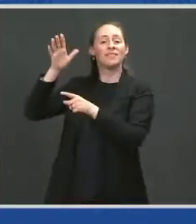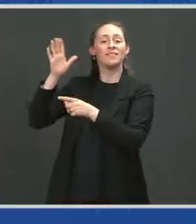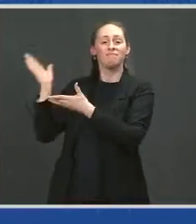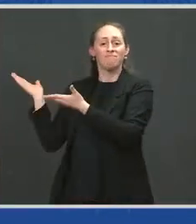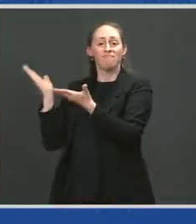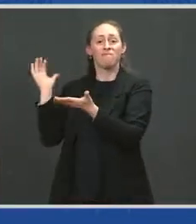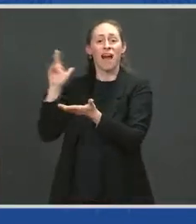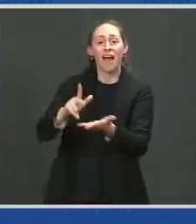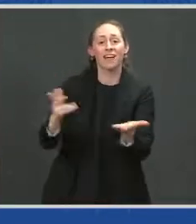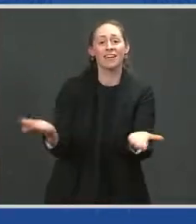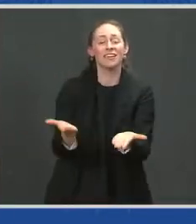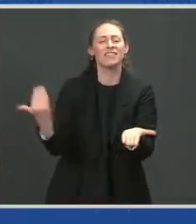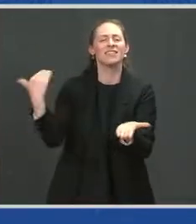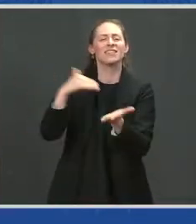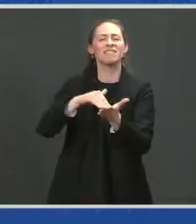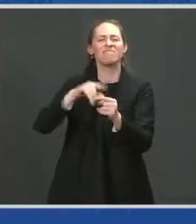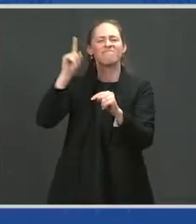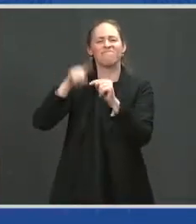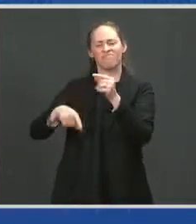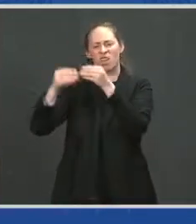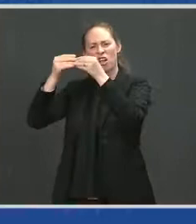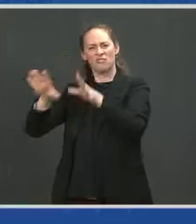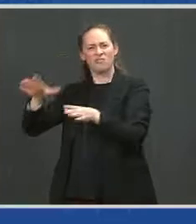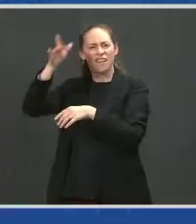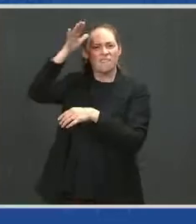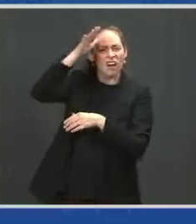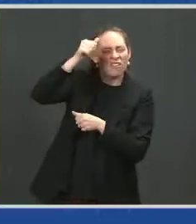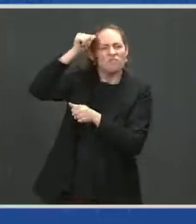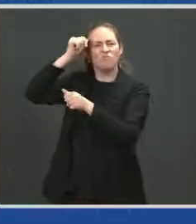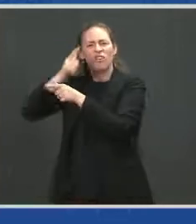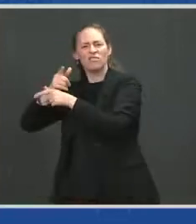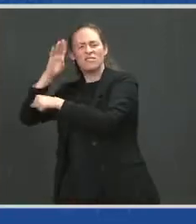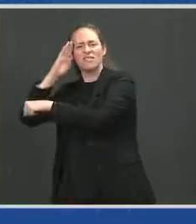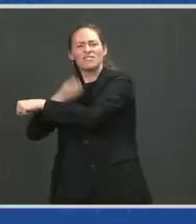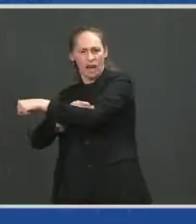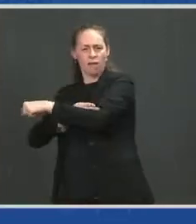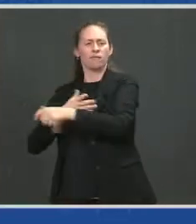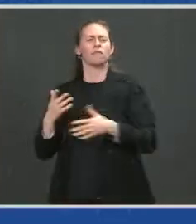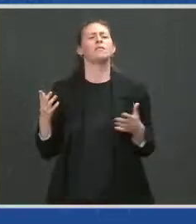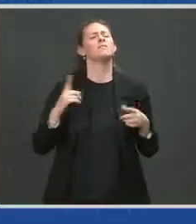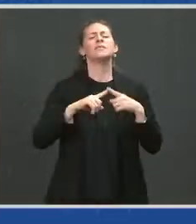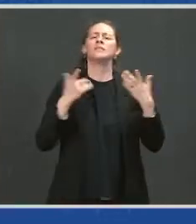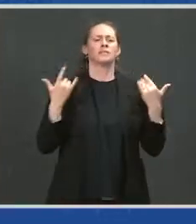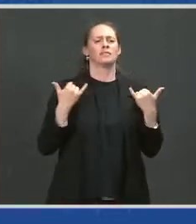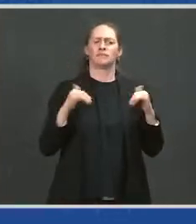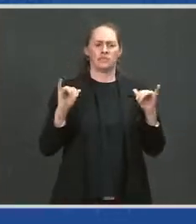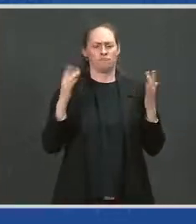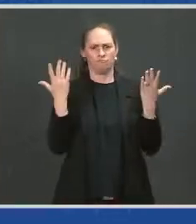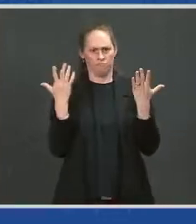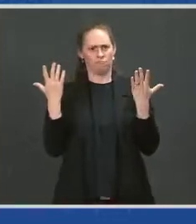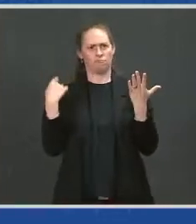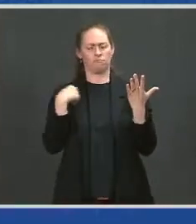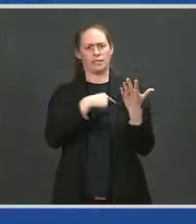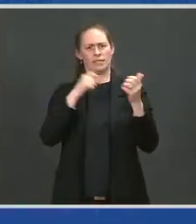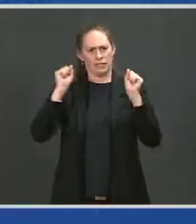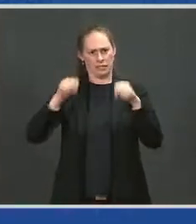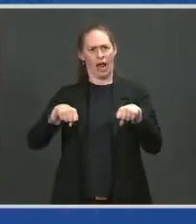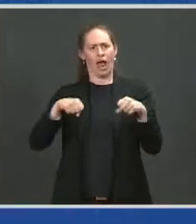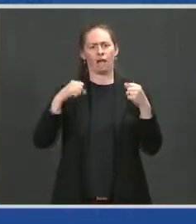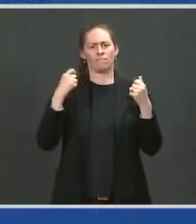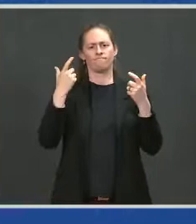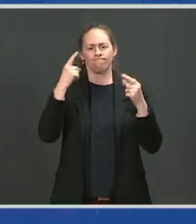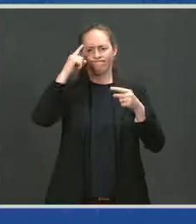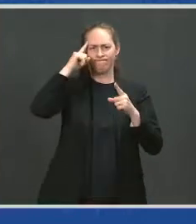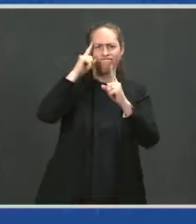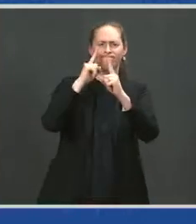back. But this can be a giant step forward in the march toward justice in America.